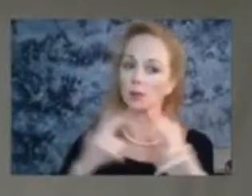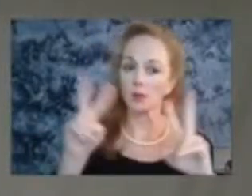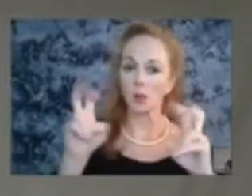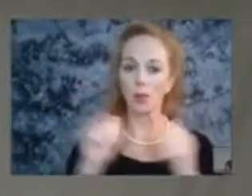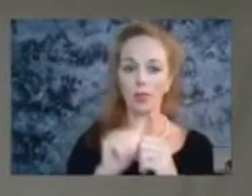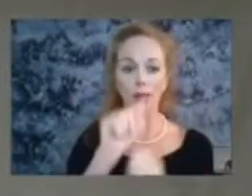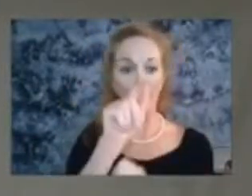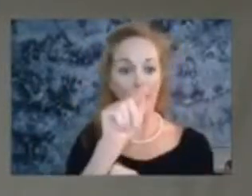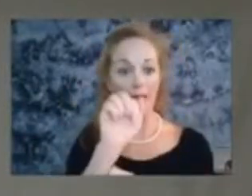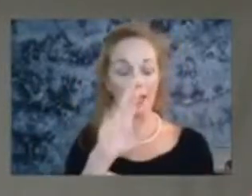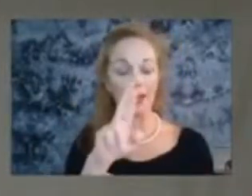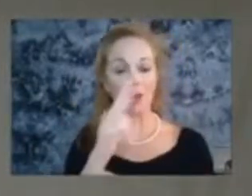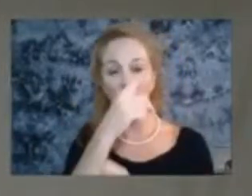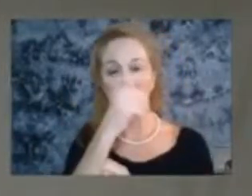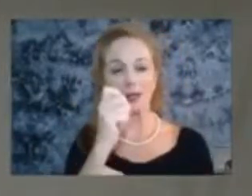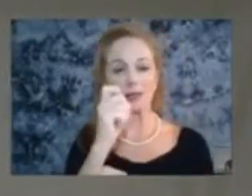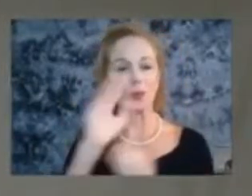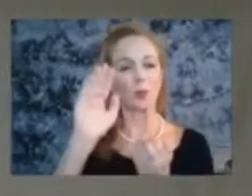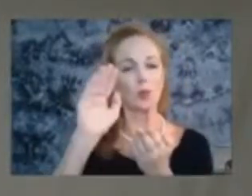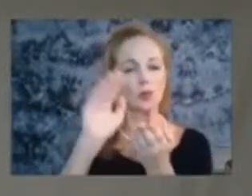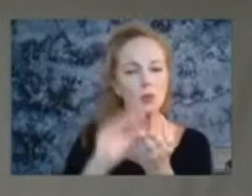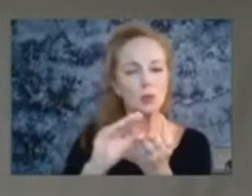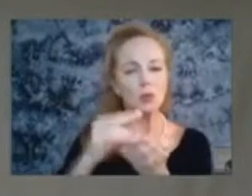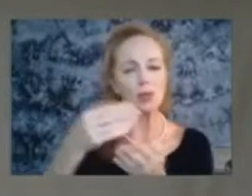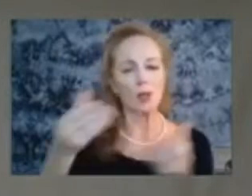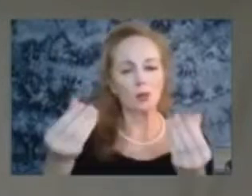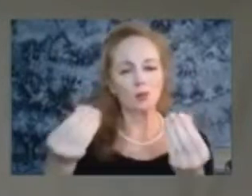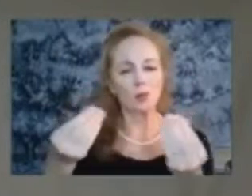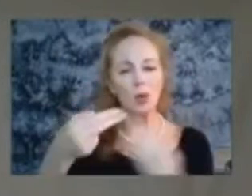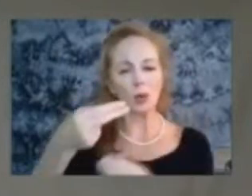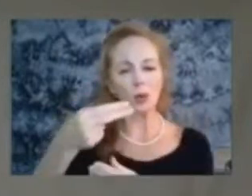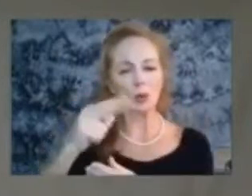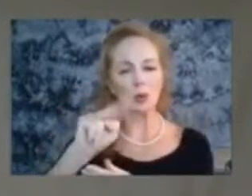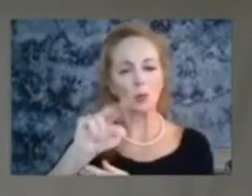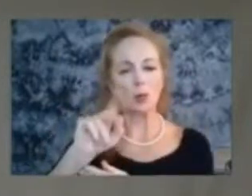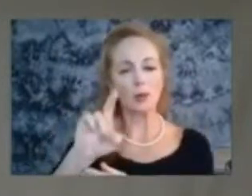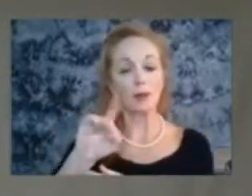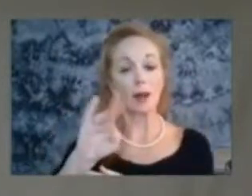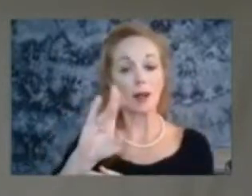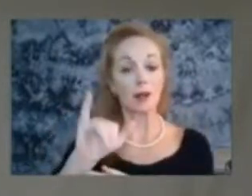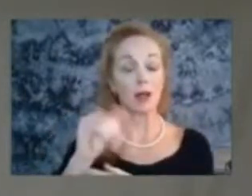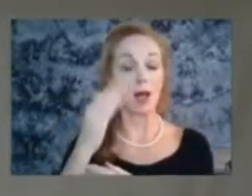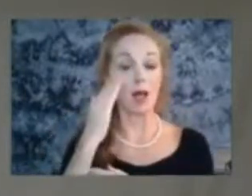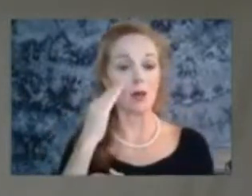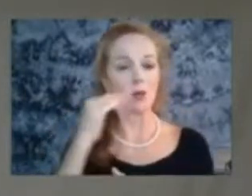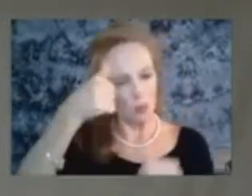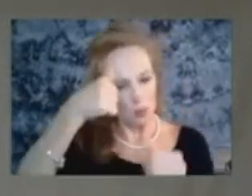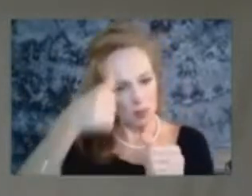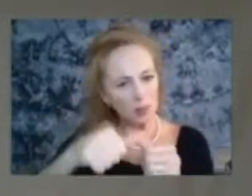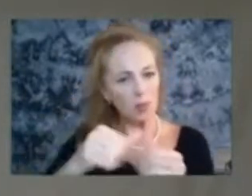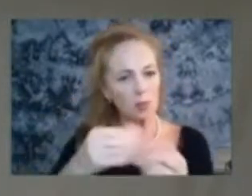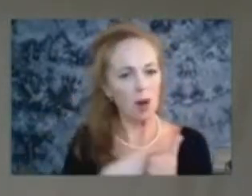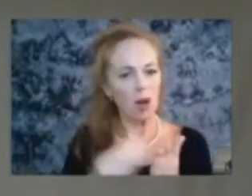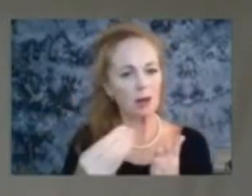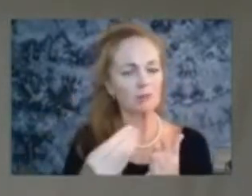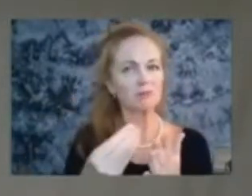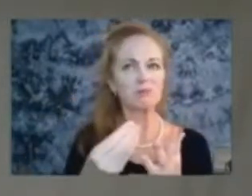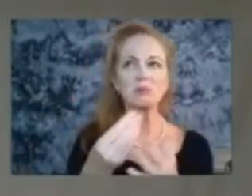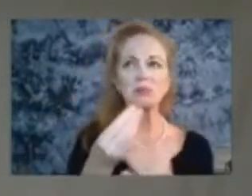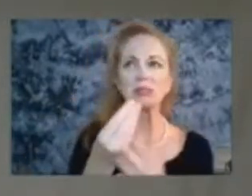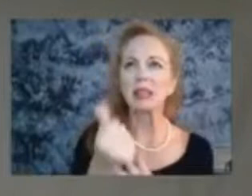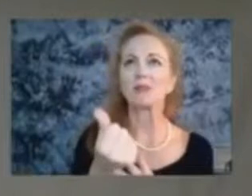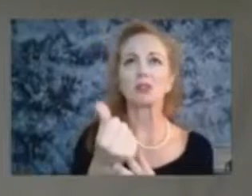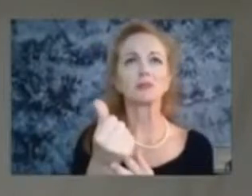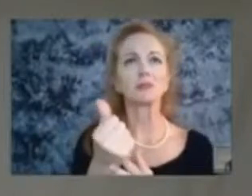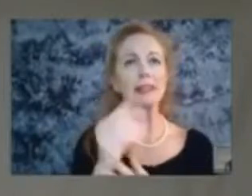a dehumidifying situation. I think I remember that we have bought a number of dehumidifiers as of late.